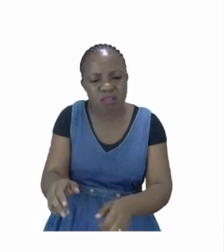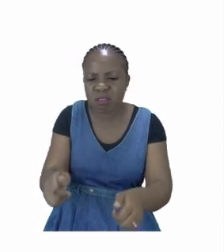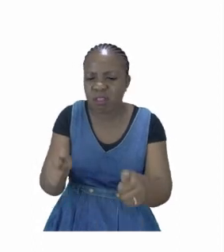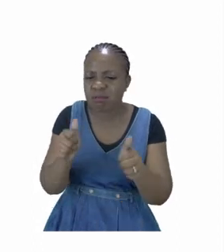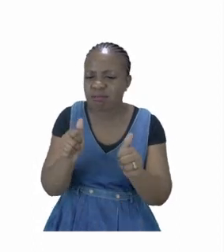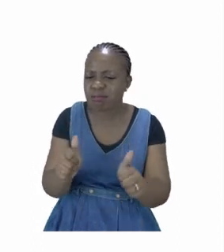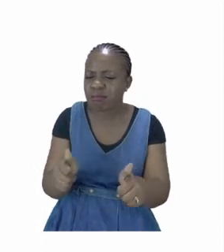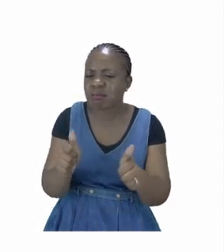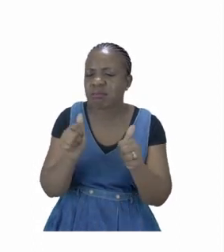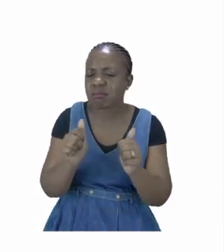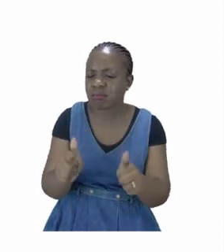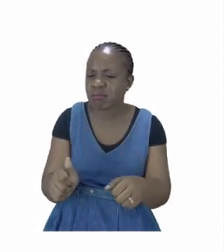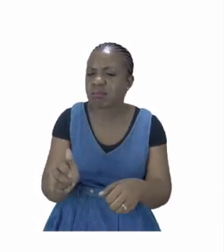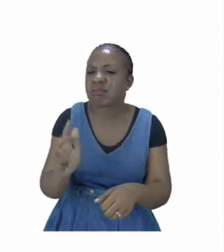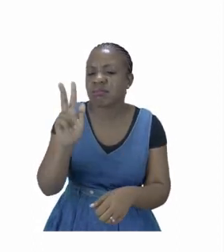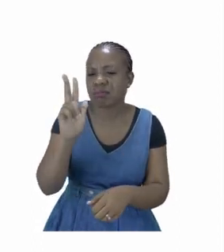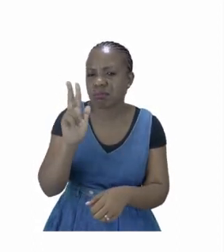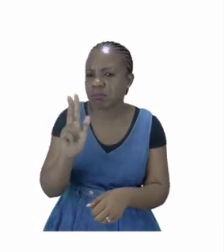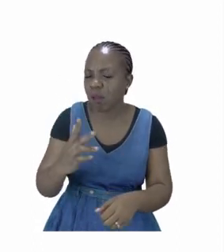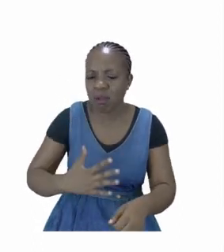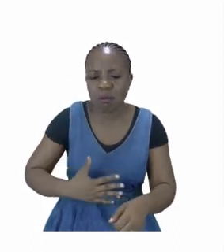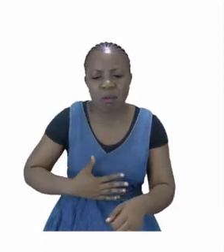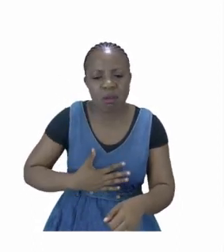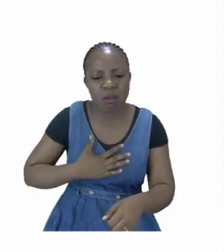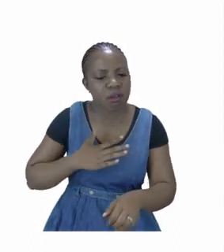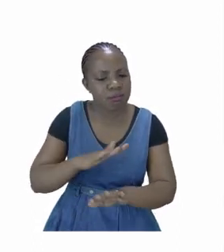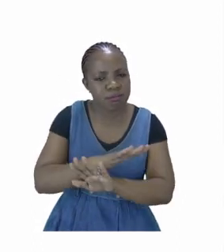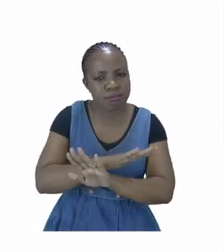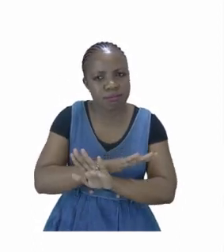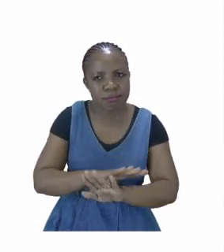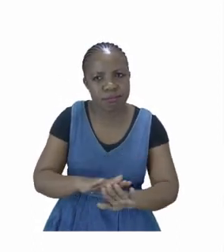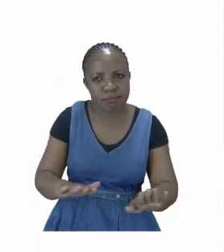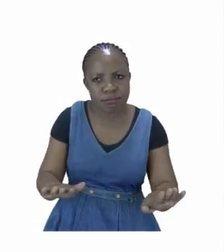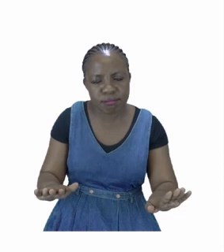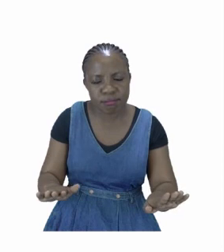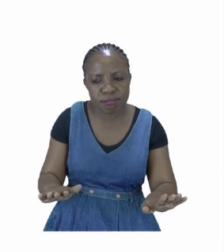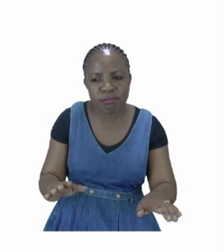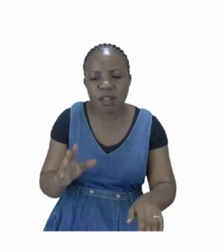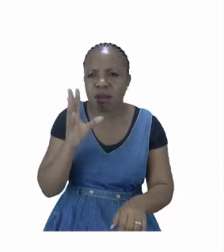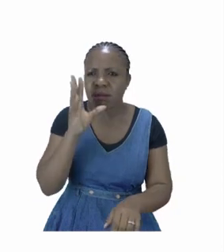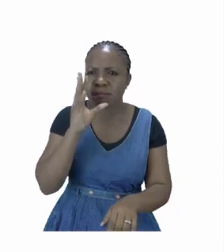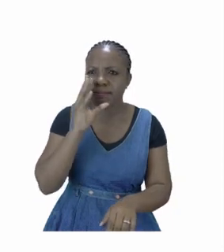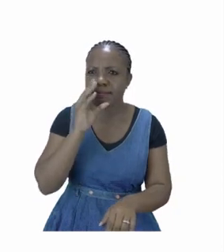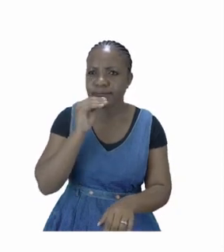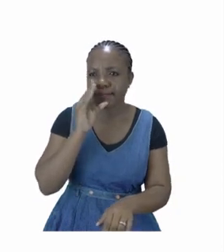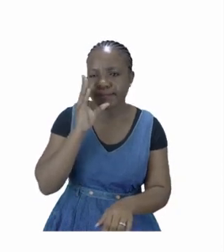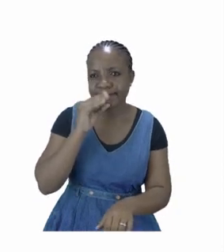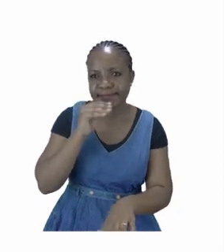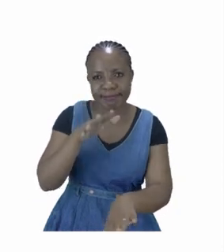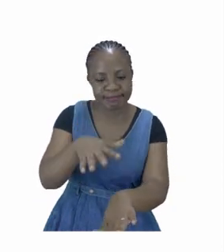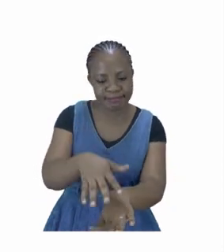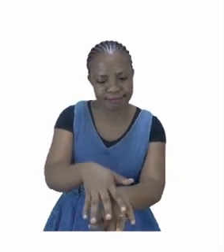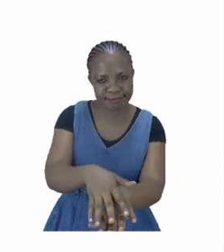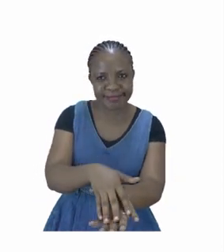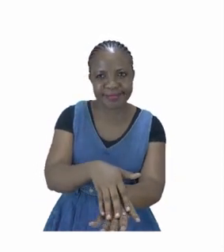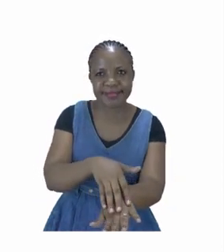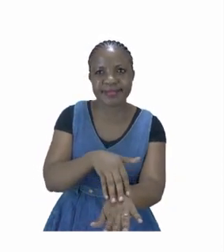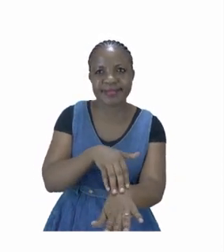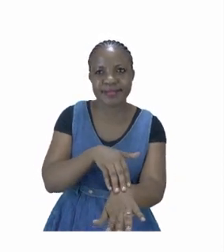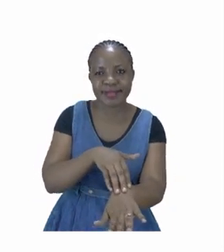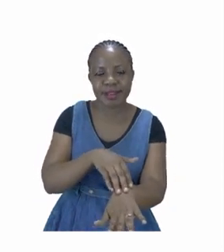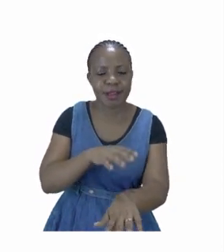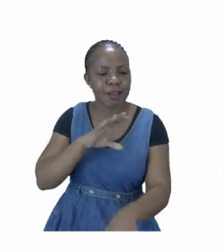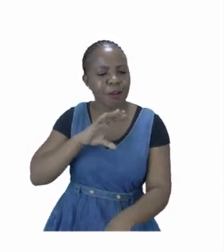gets angry. She speaks slowly and has lots of